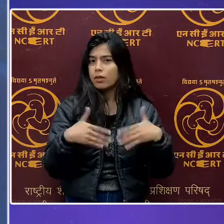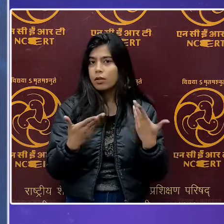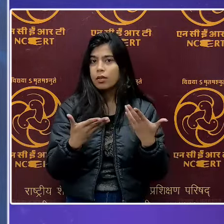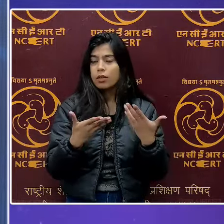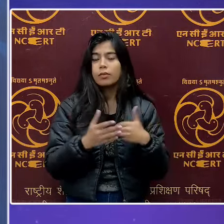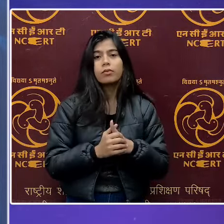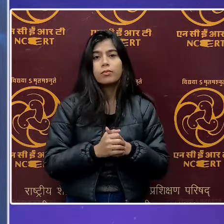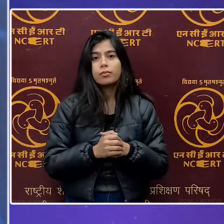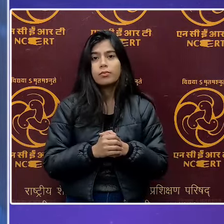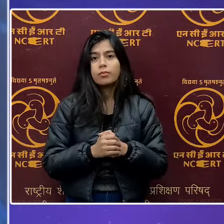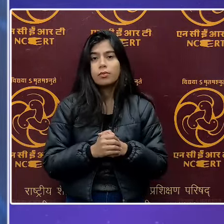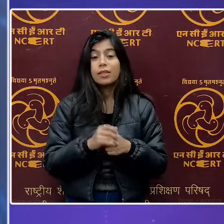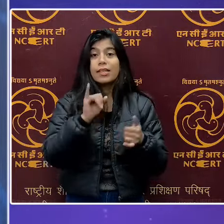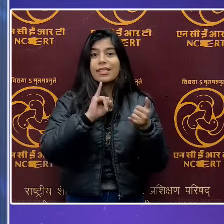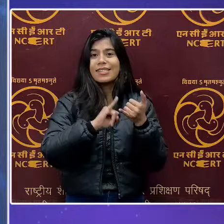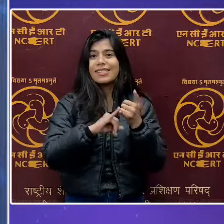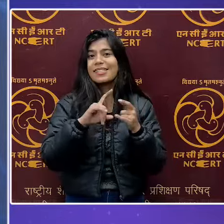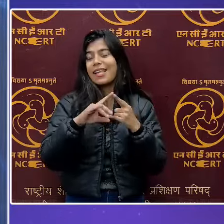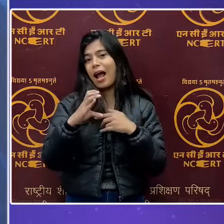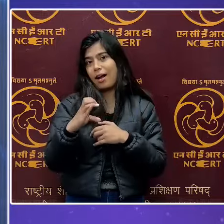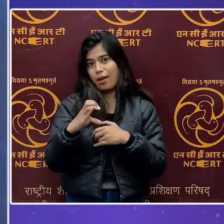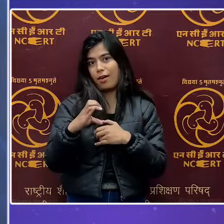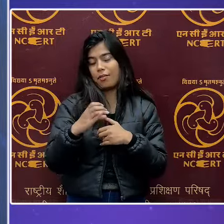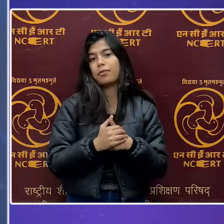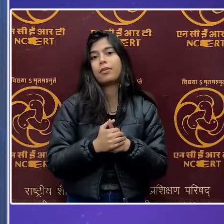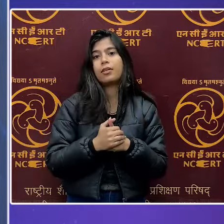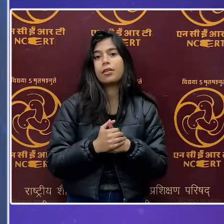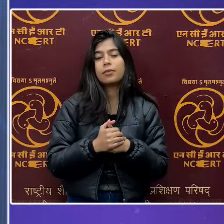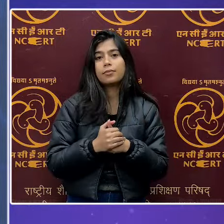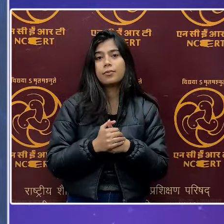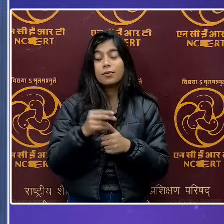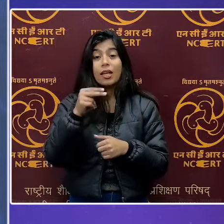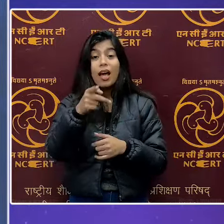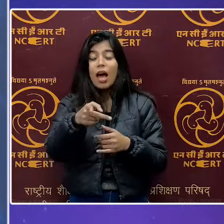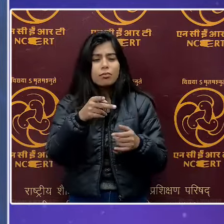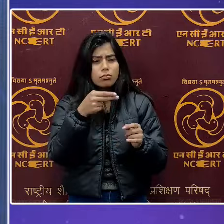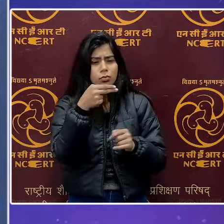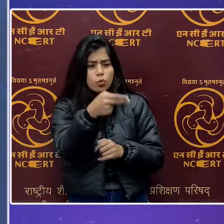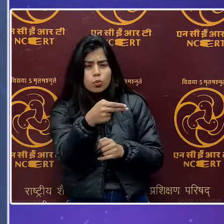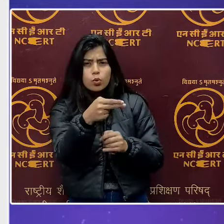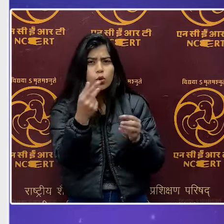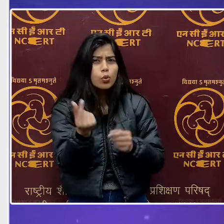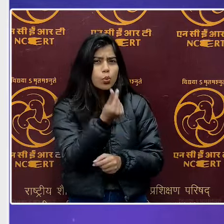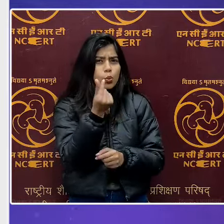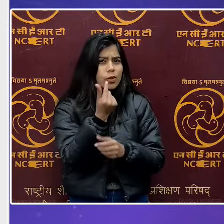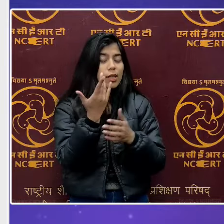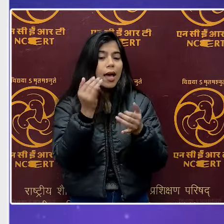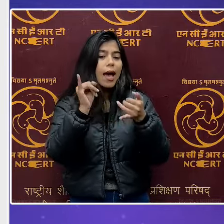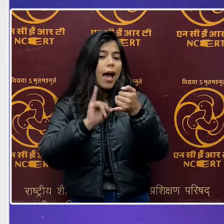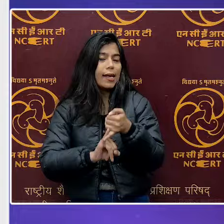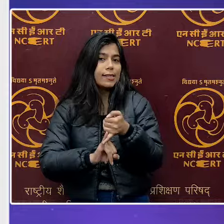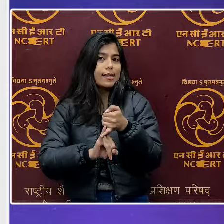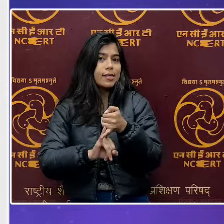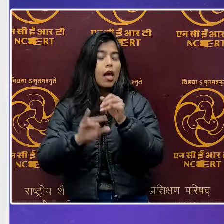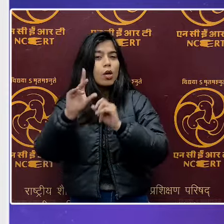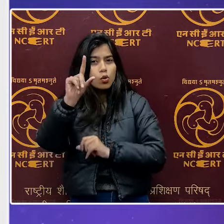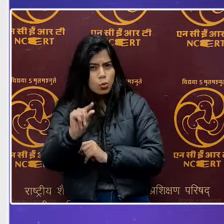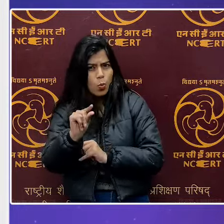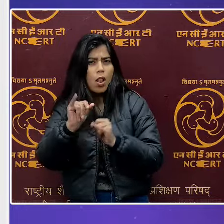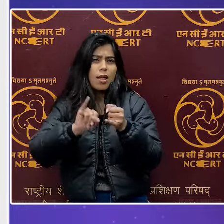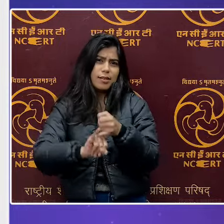course, is second, and it is always written as S, not a capital S. It has to be a